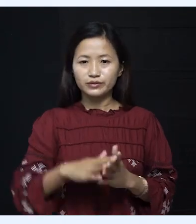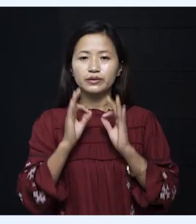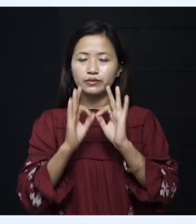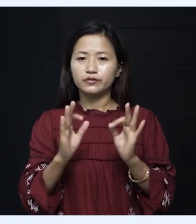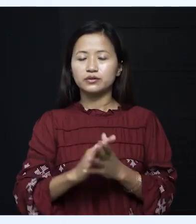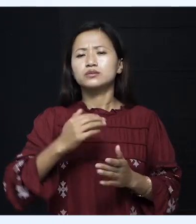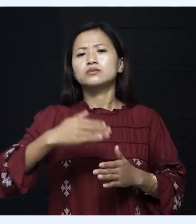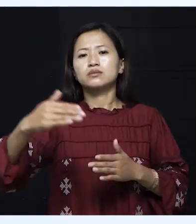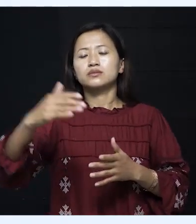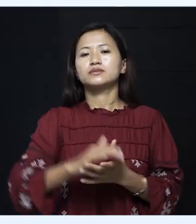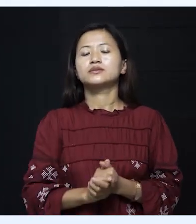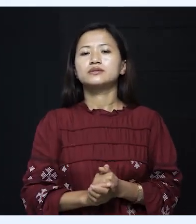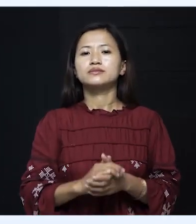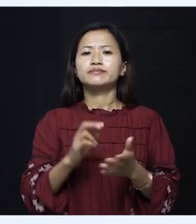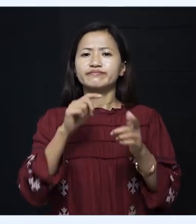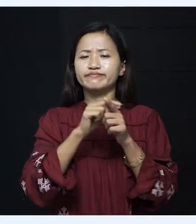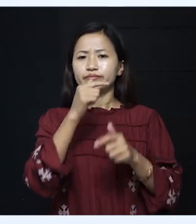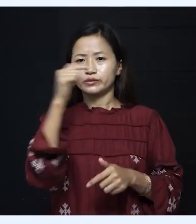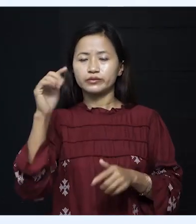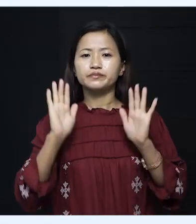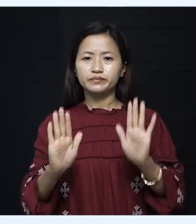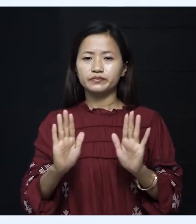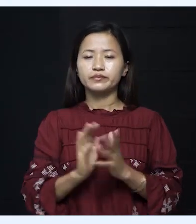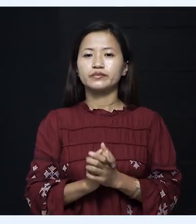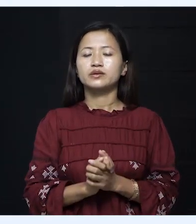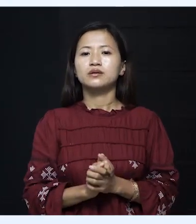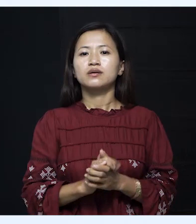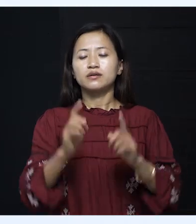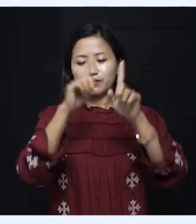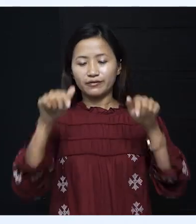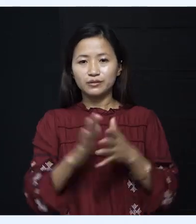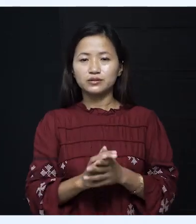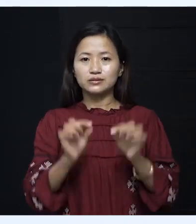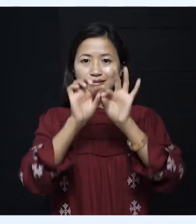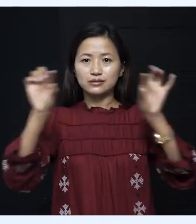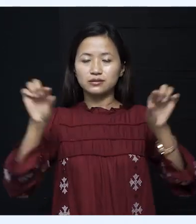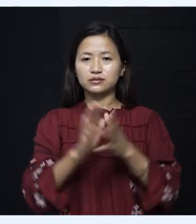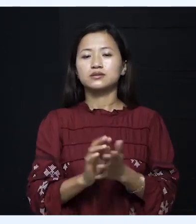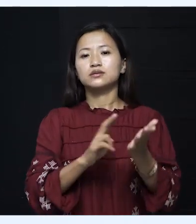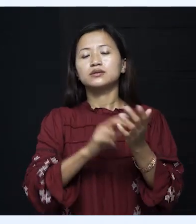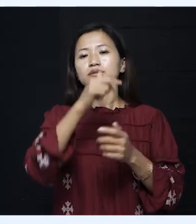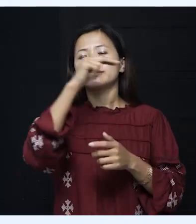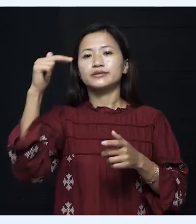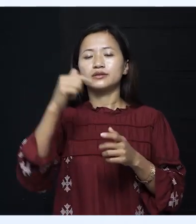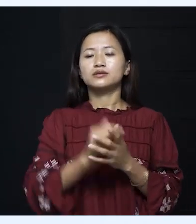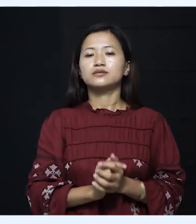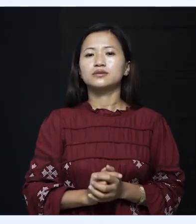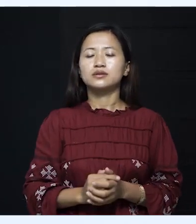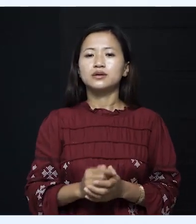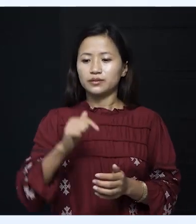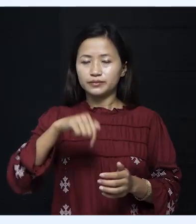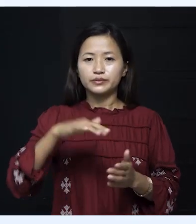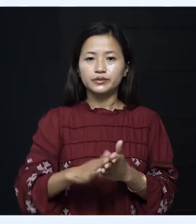we have here the negative. So when we are framing our sentence in the negative and especially in the present perfect,